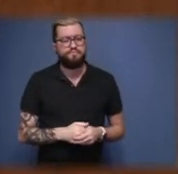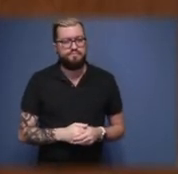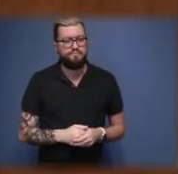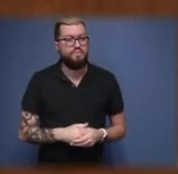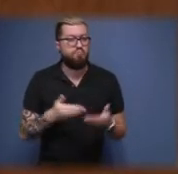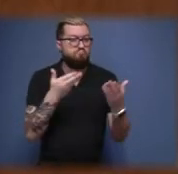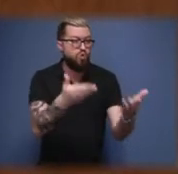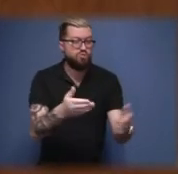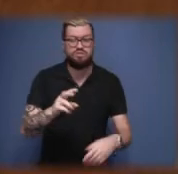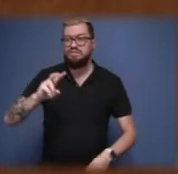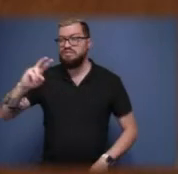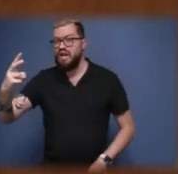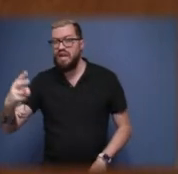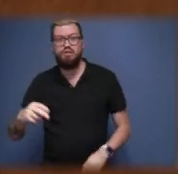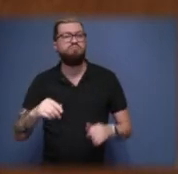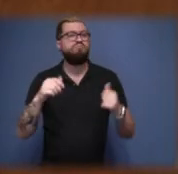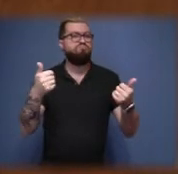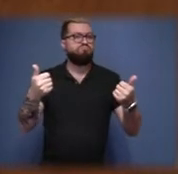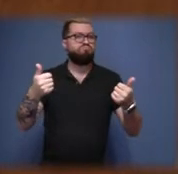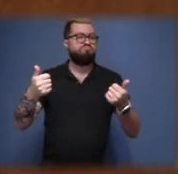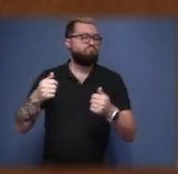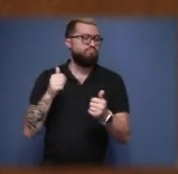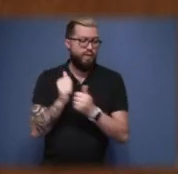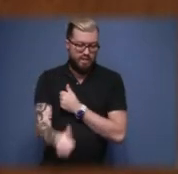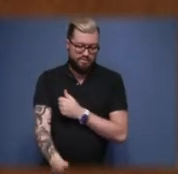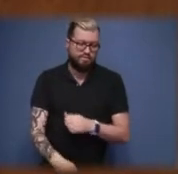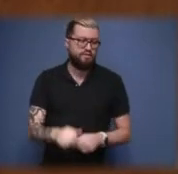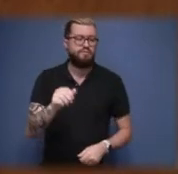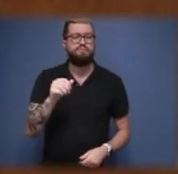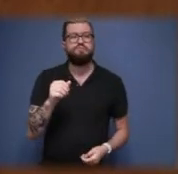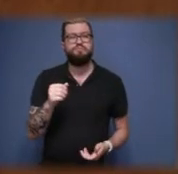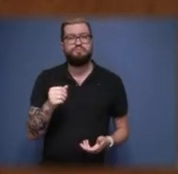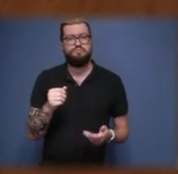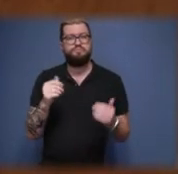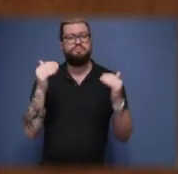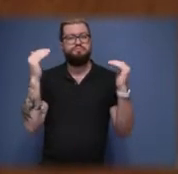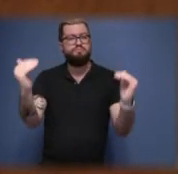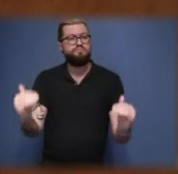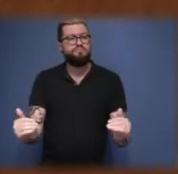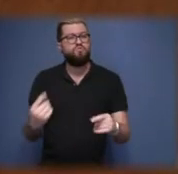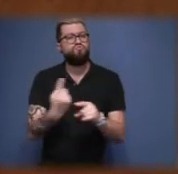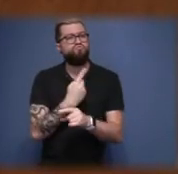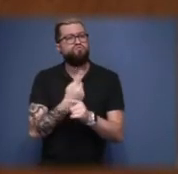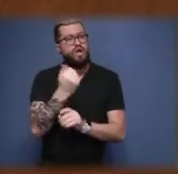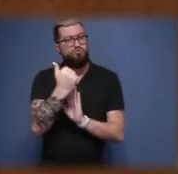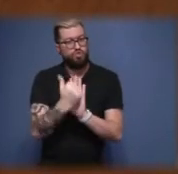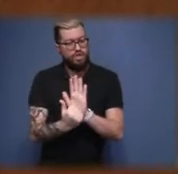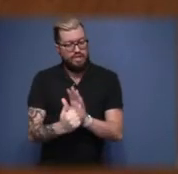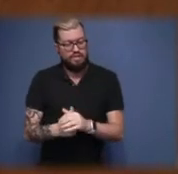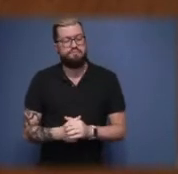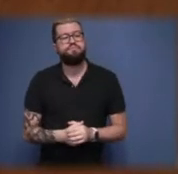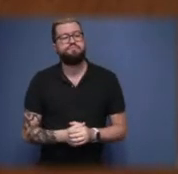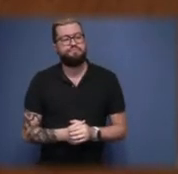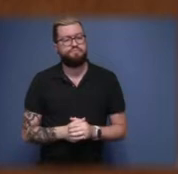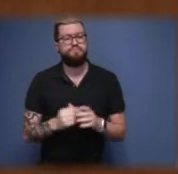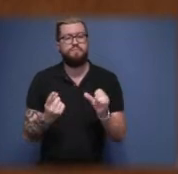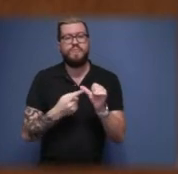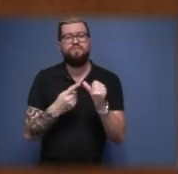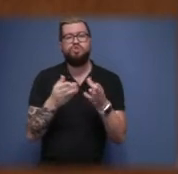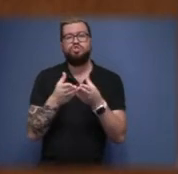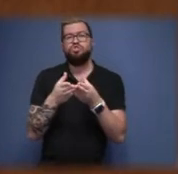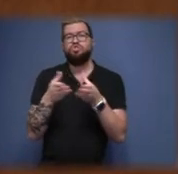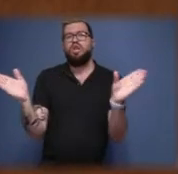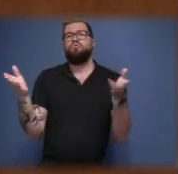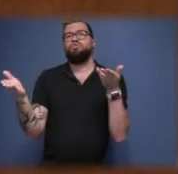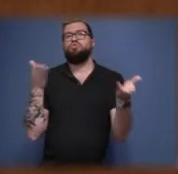There's a second. All in favor? Aye. And we'll move to the regular agenda. First, we have general services,